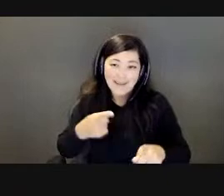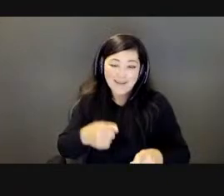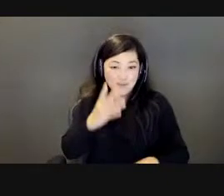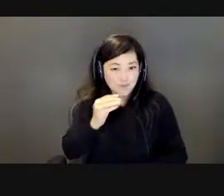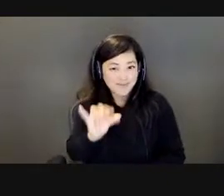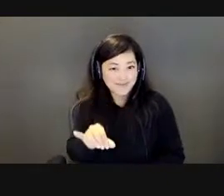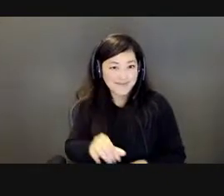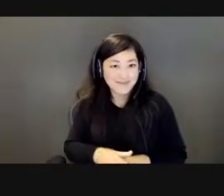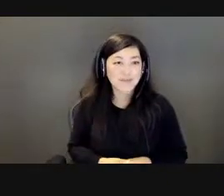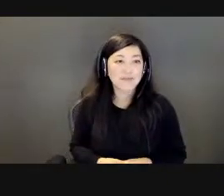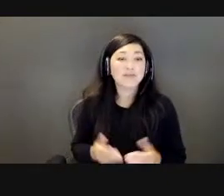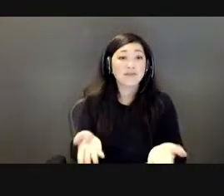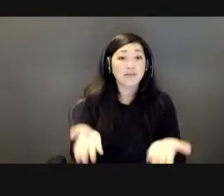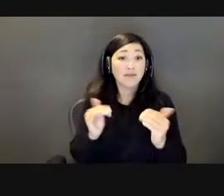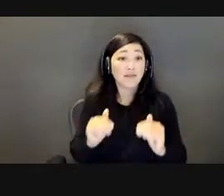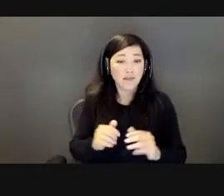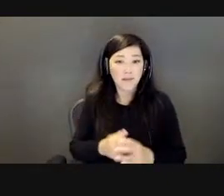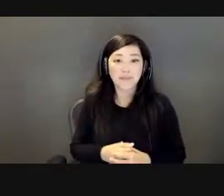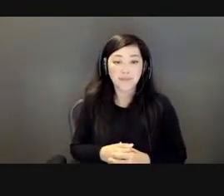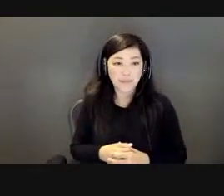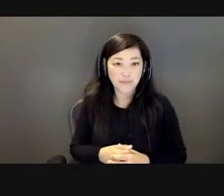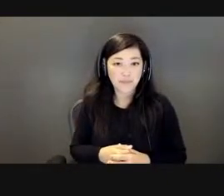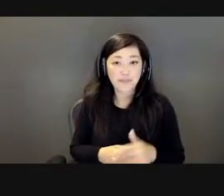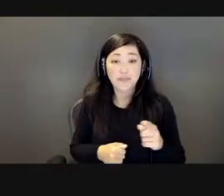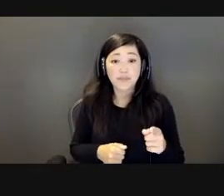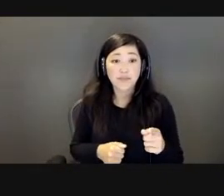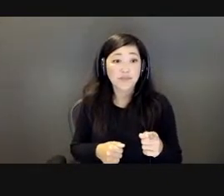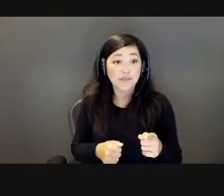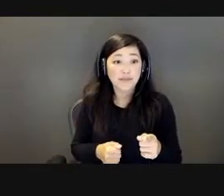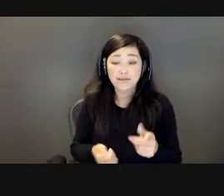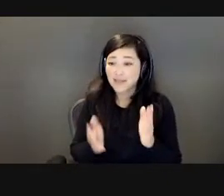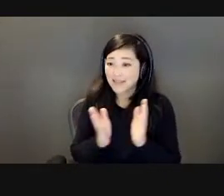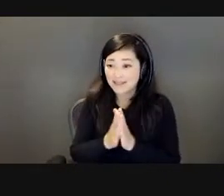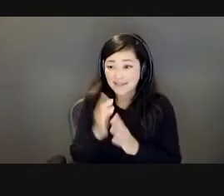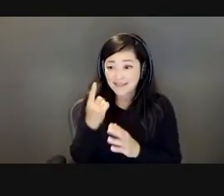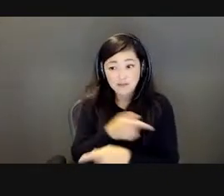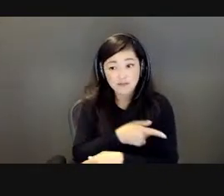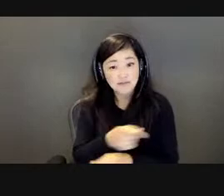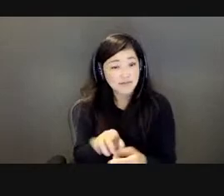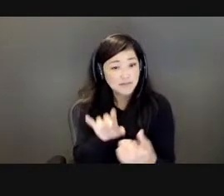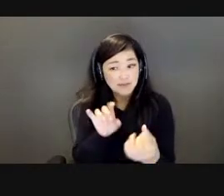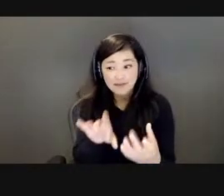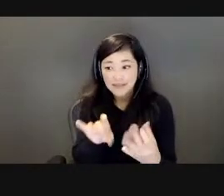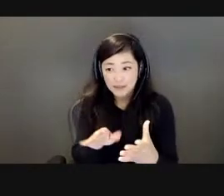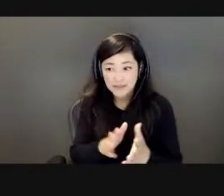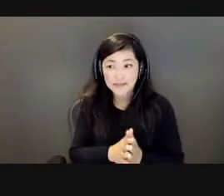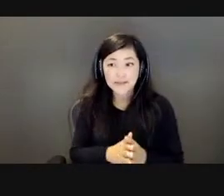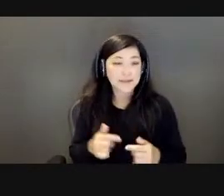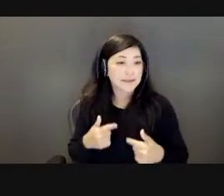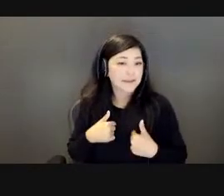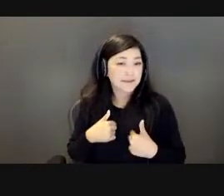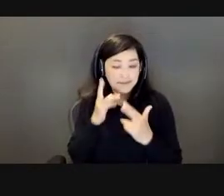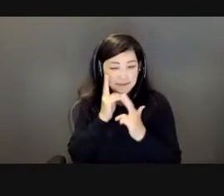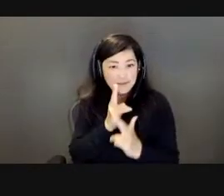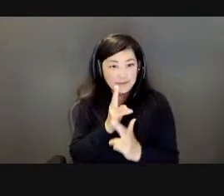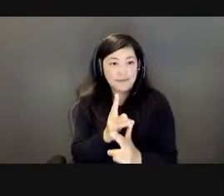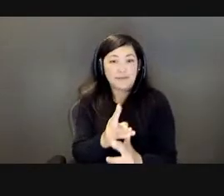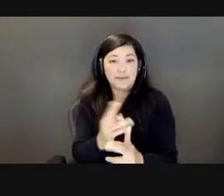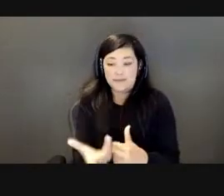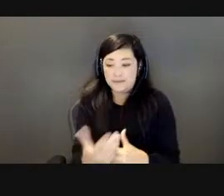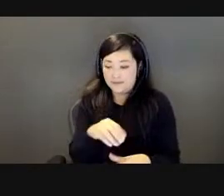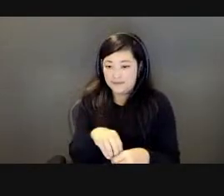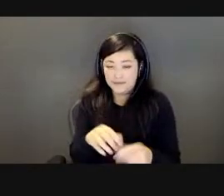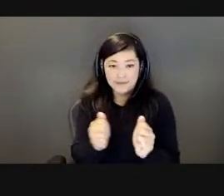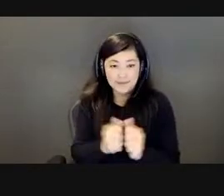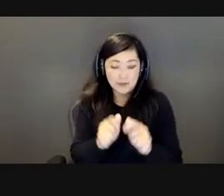The next slide is really about asking for your feedback. I'm really honored to be part of this